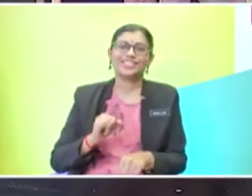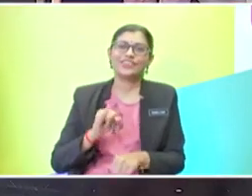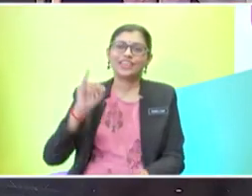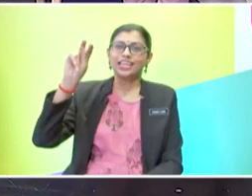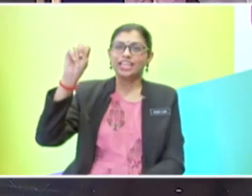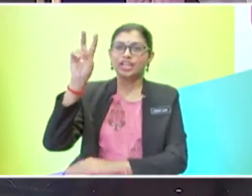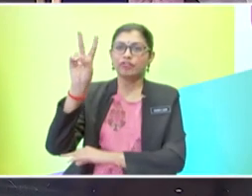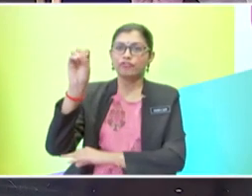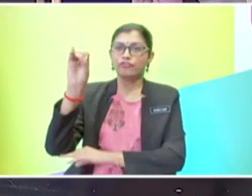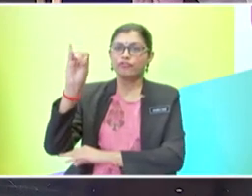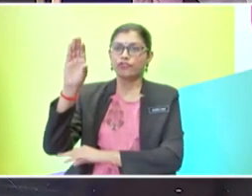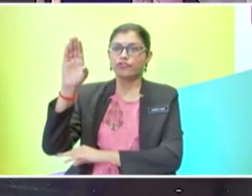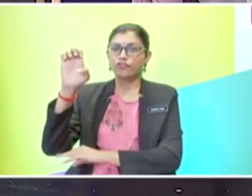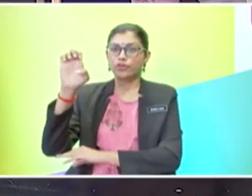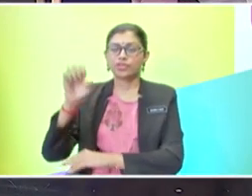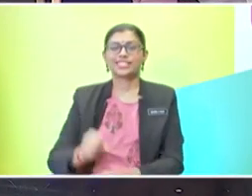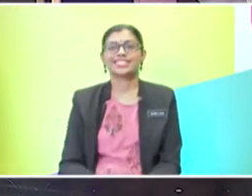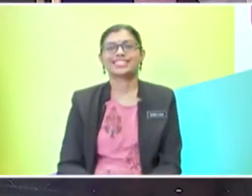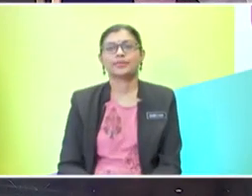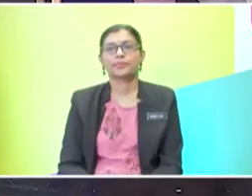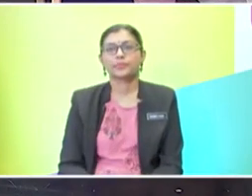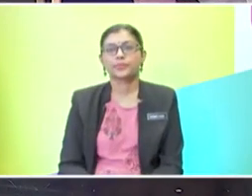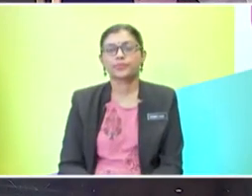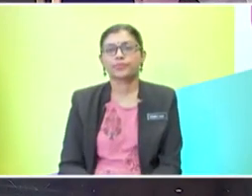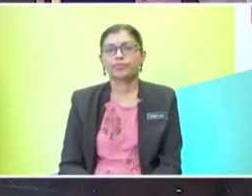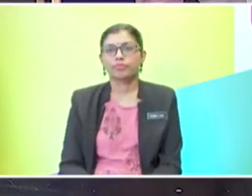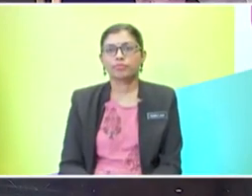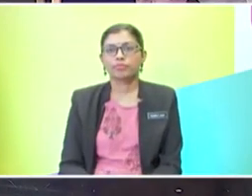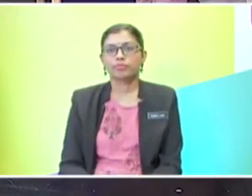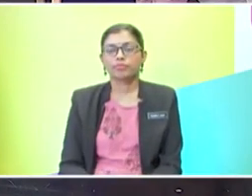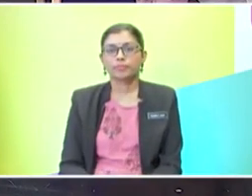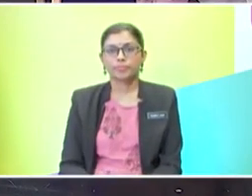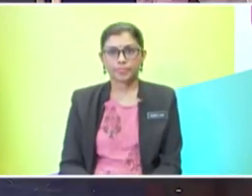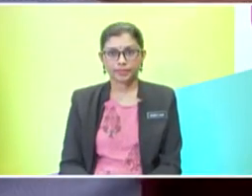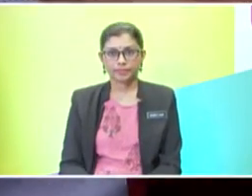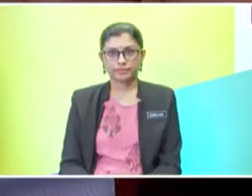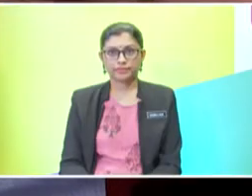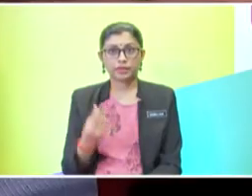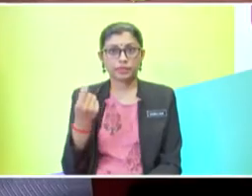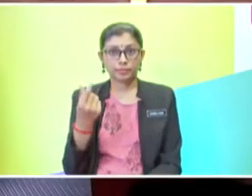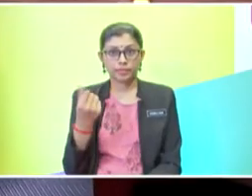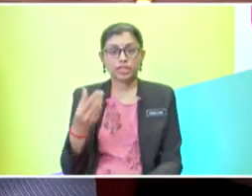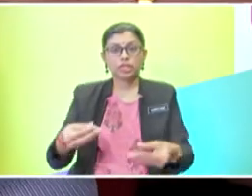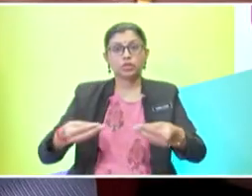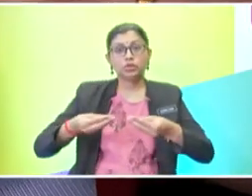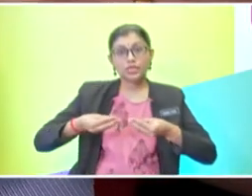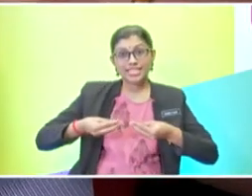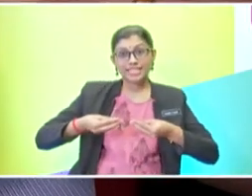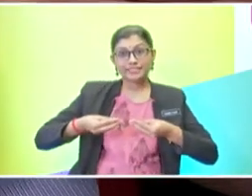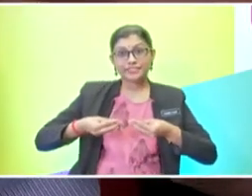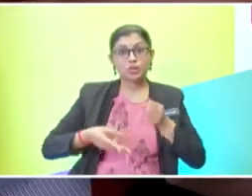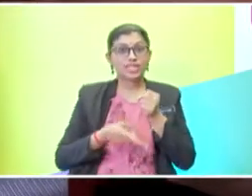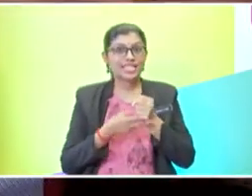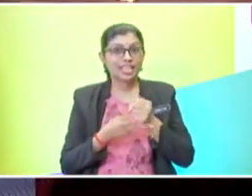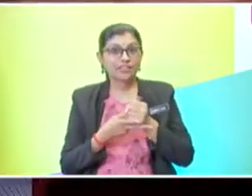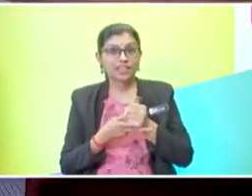invoice would go over here. The next one that we have, an amount of money received on savings kept in